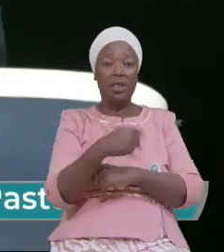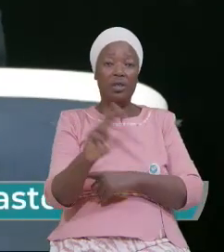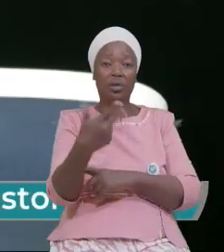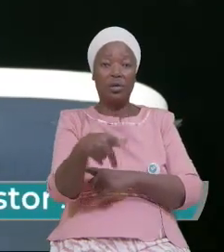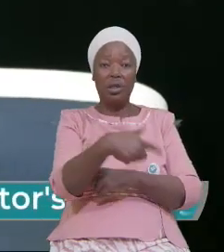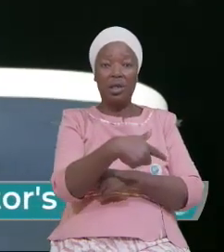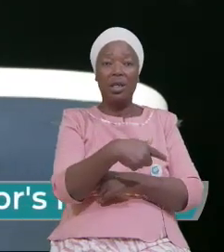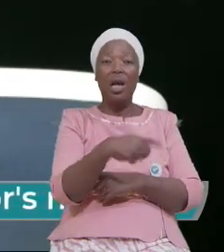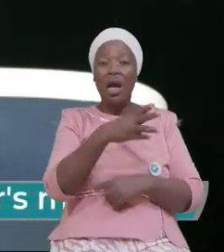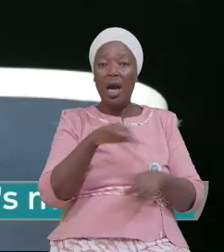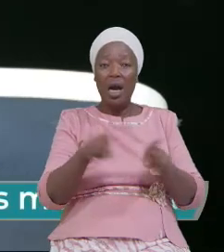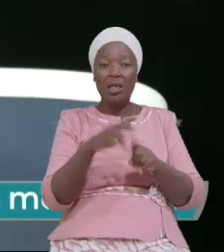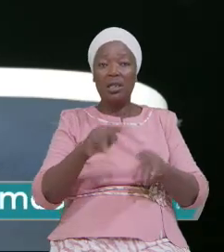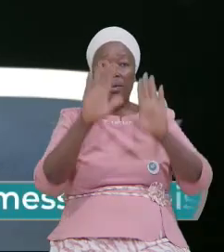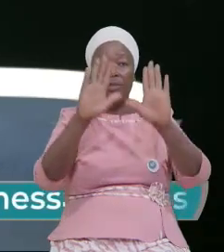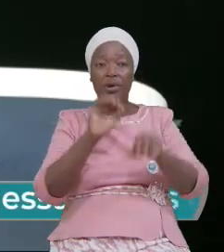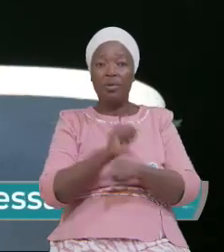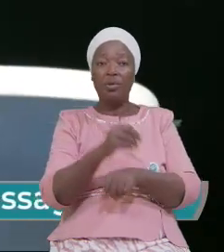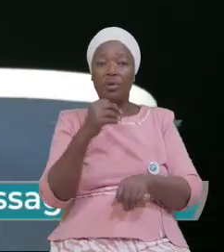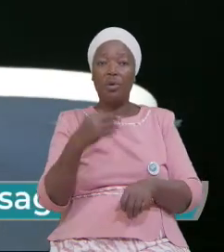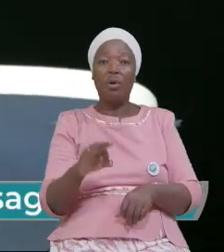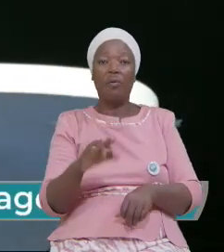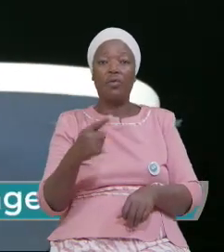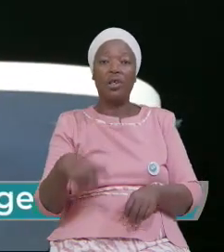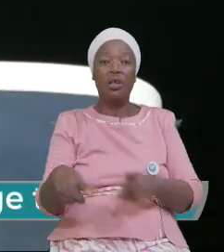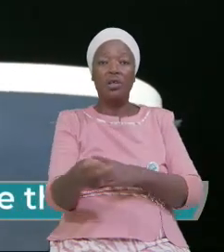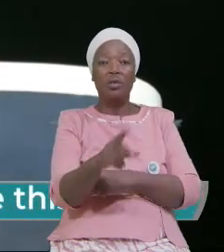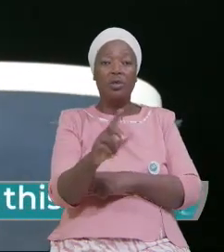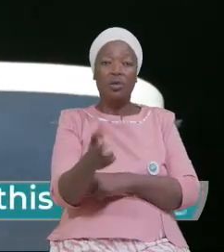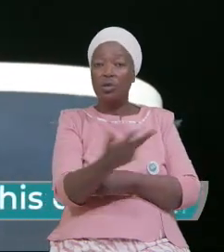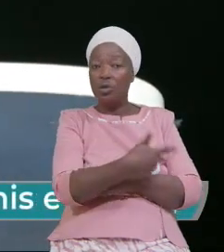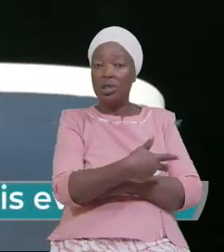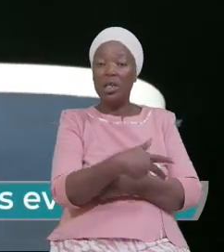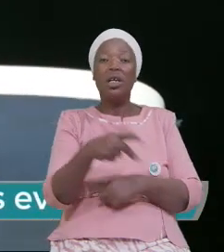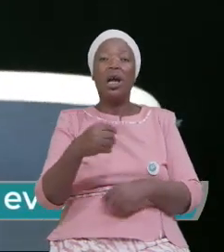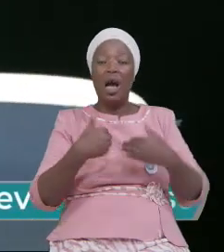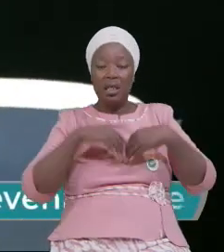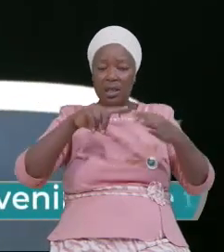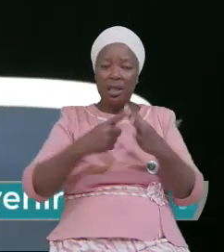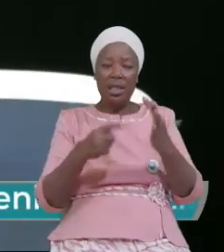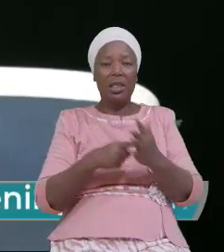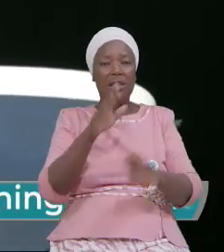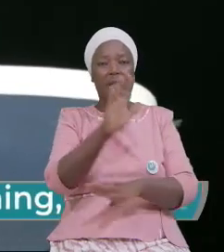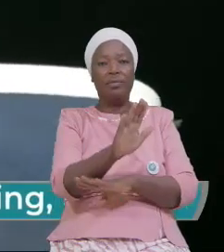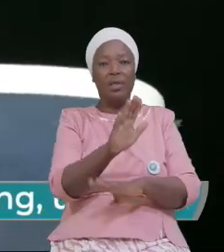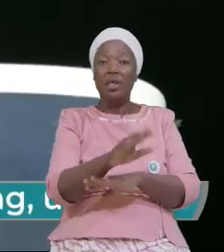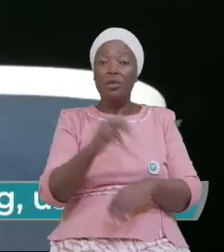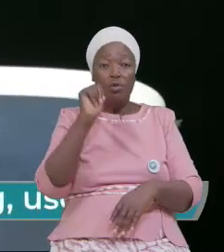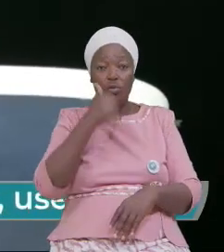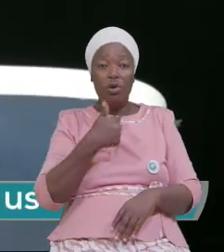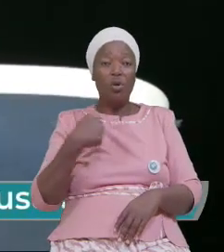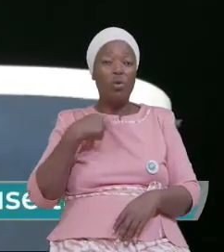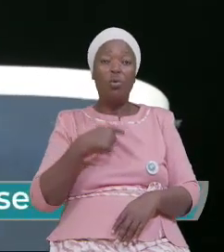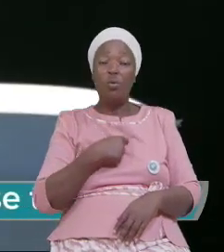And the miracles of the third day has started this evening. Tomorrow you are going to crown it